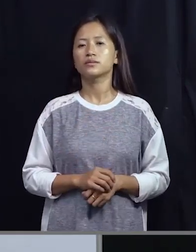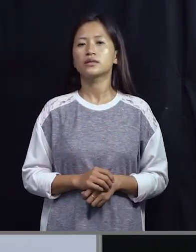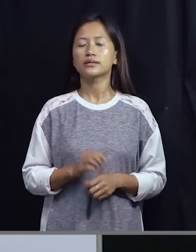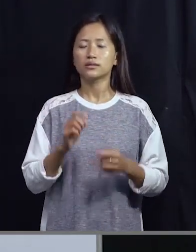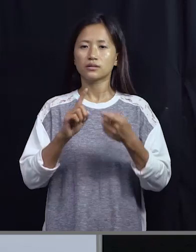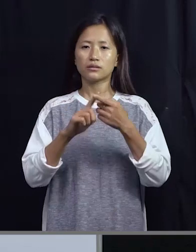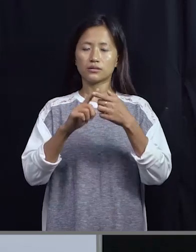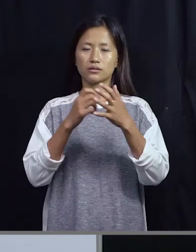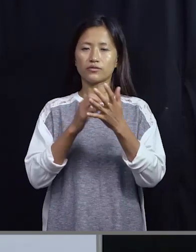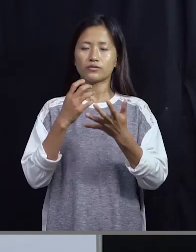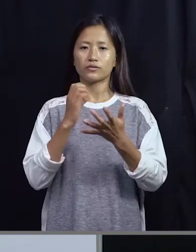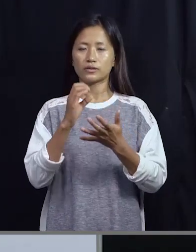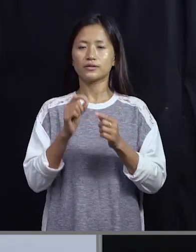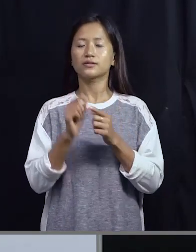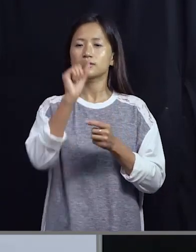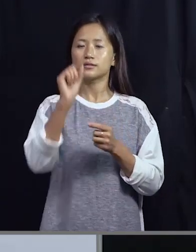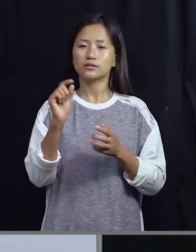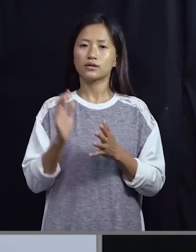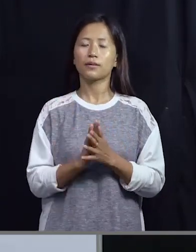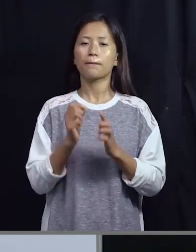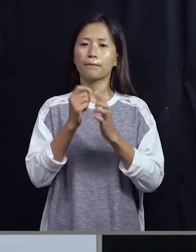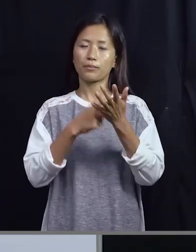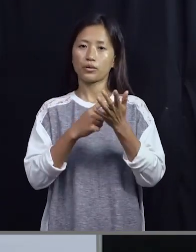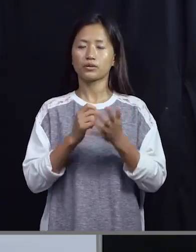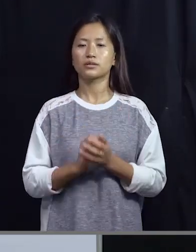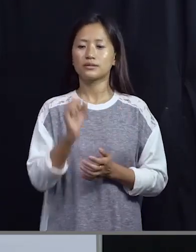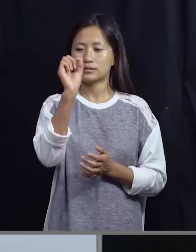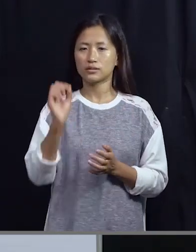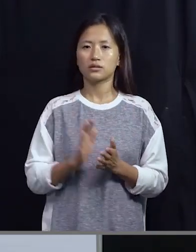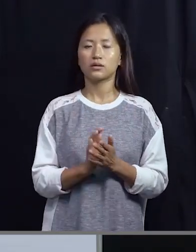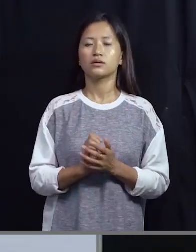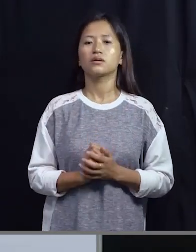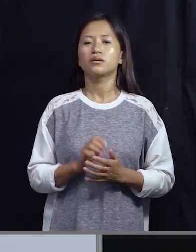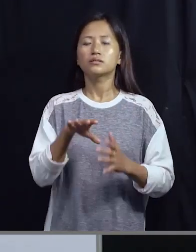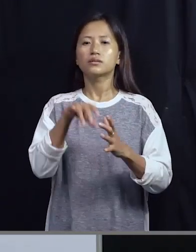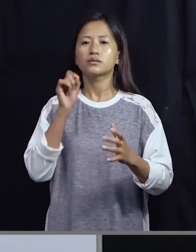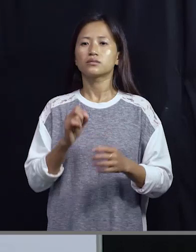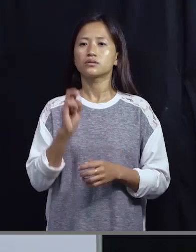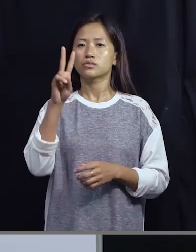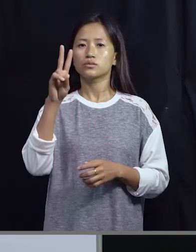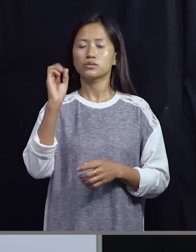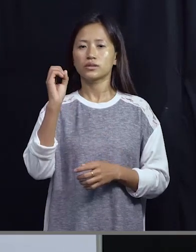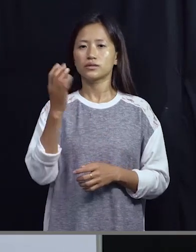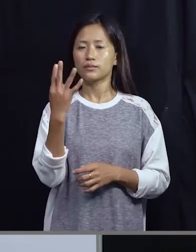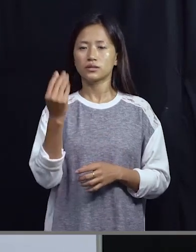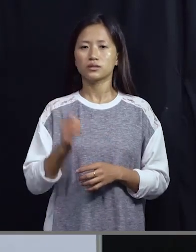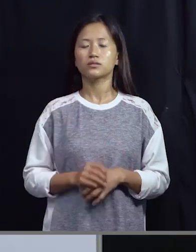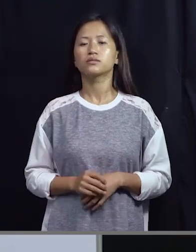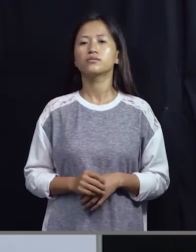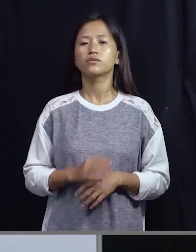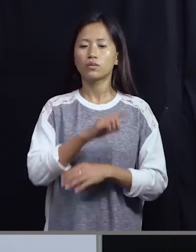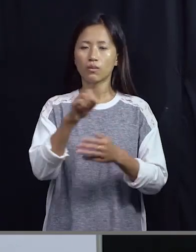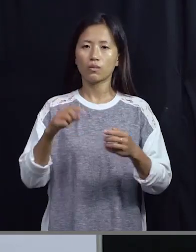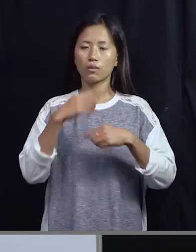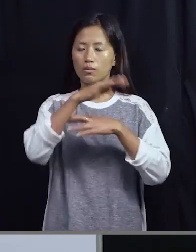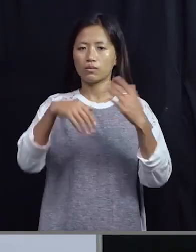eukaryotic cell. Well, in case of prokaryotic cells, it, for example, the E. coli bacteria, it takes around only 20 minutes for the whole cell